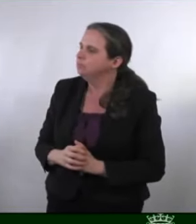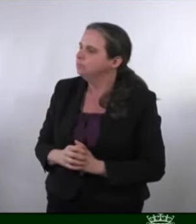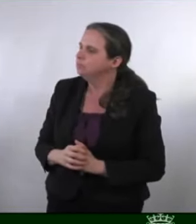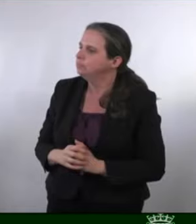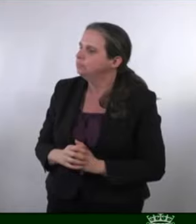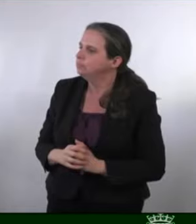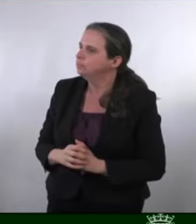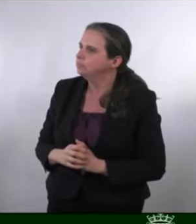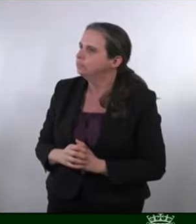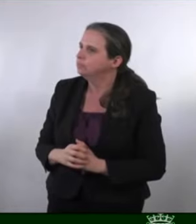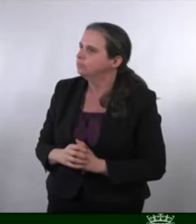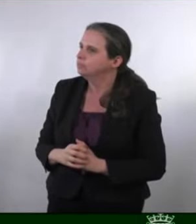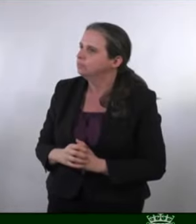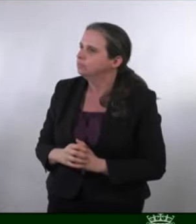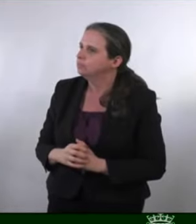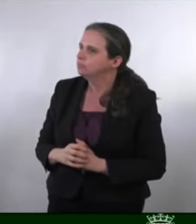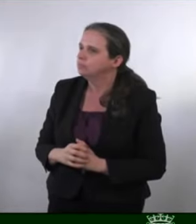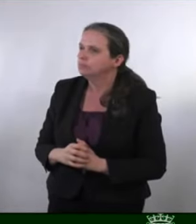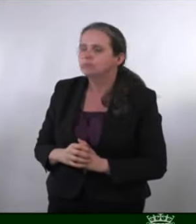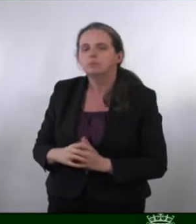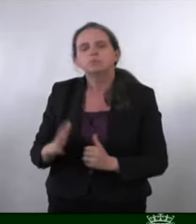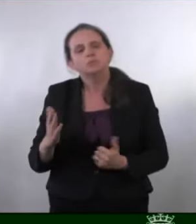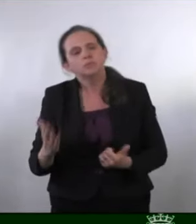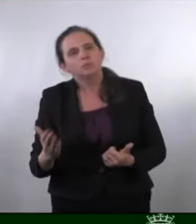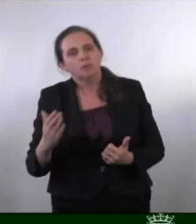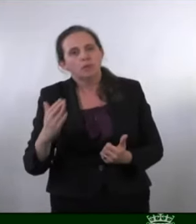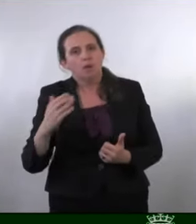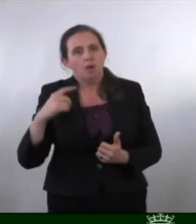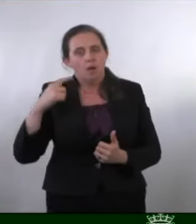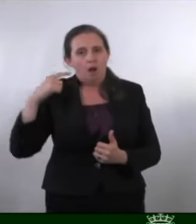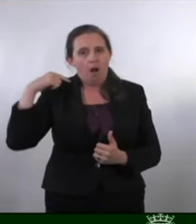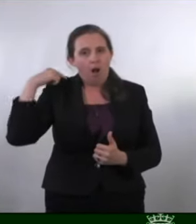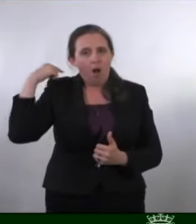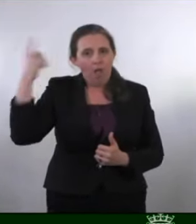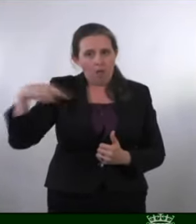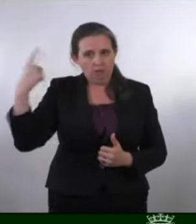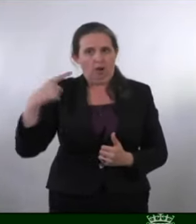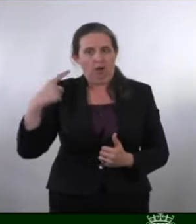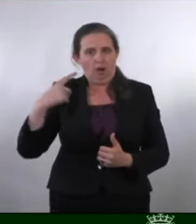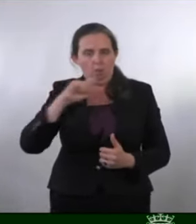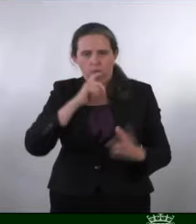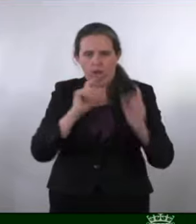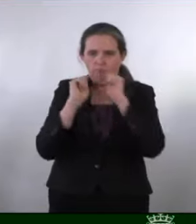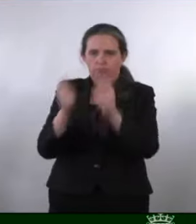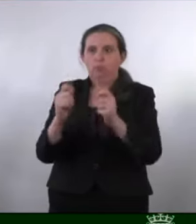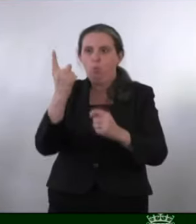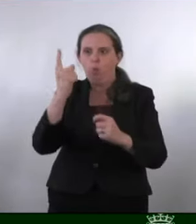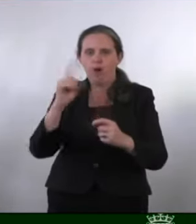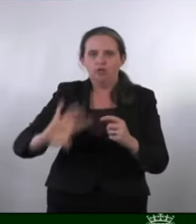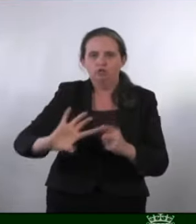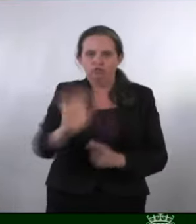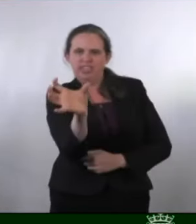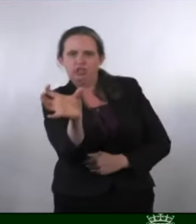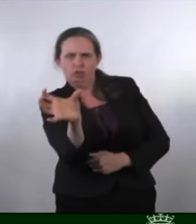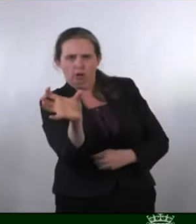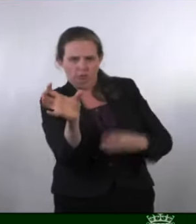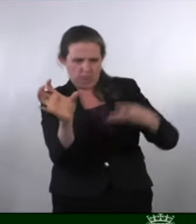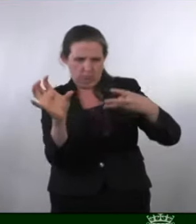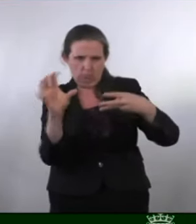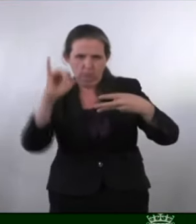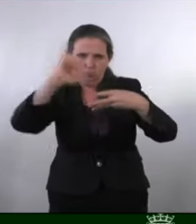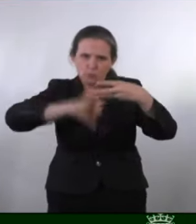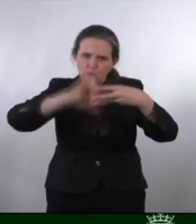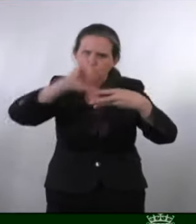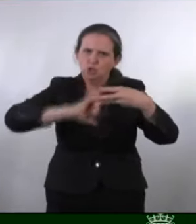going to require London to be in one regional tier. But as of the end of last week,